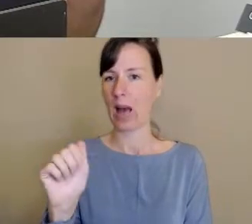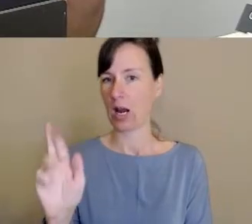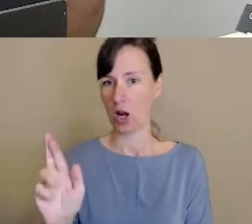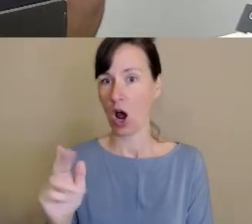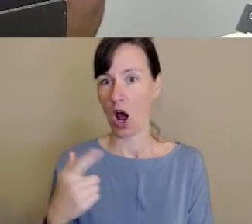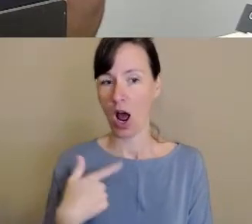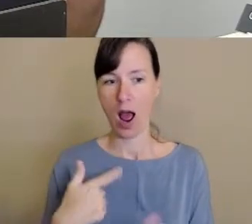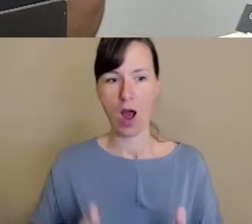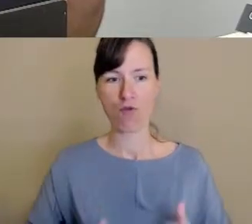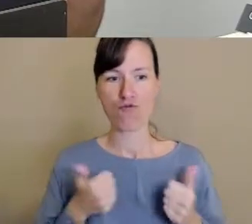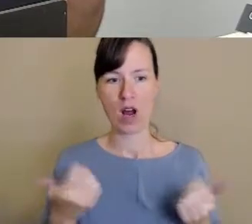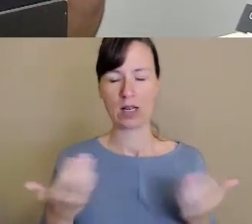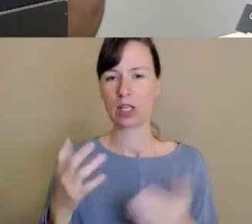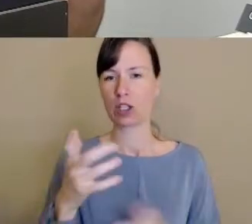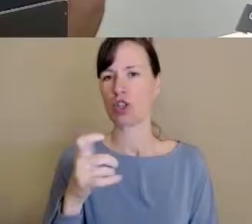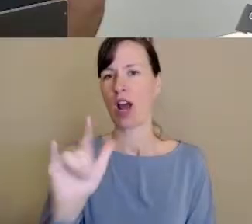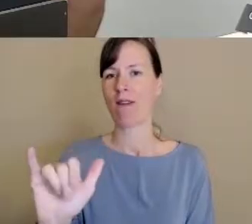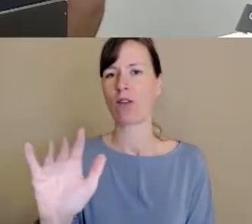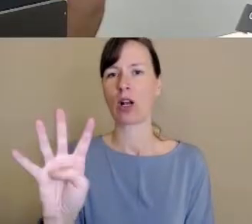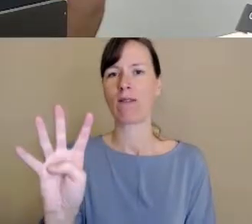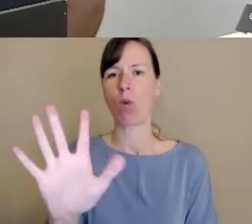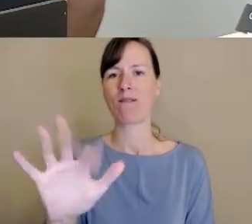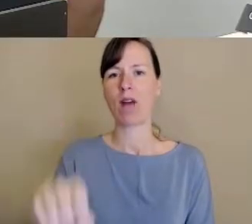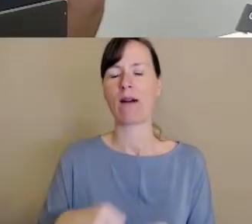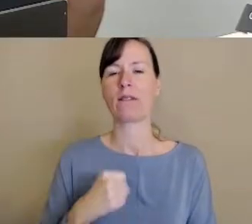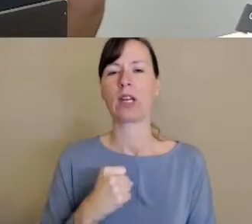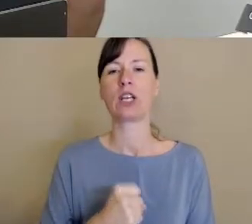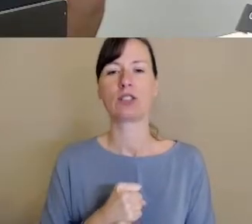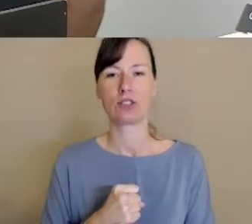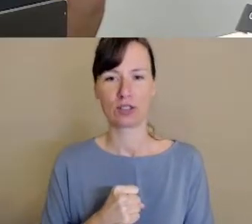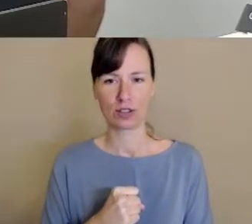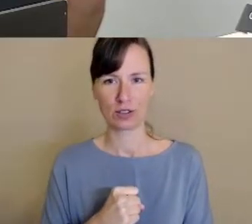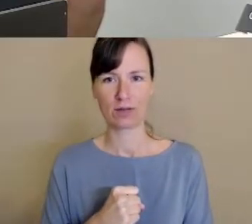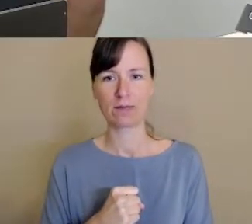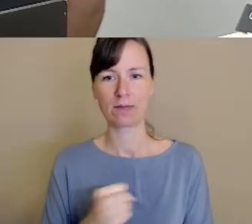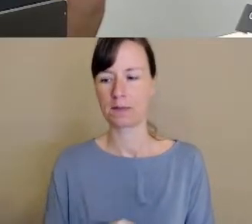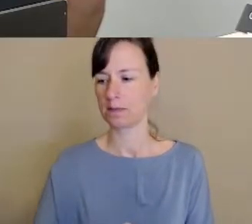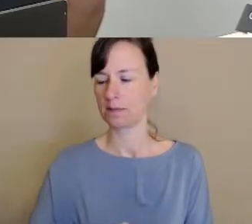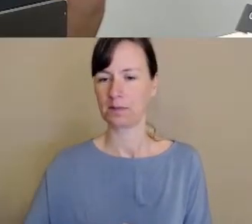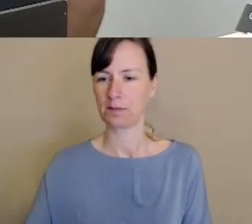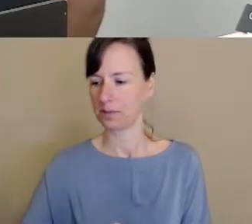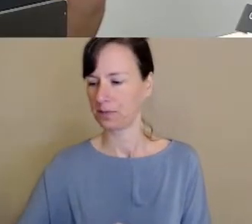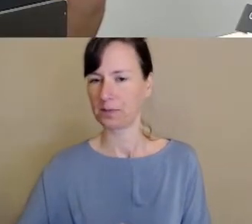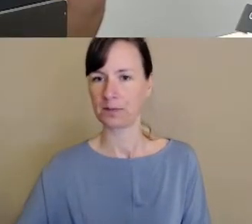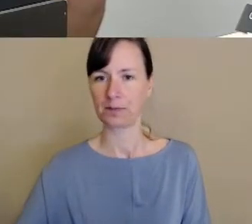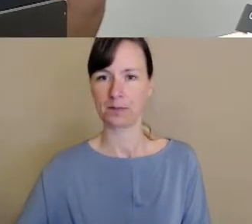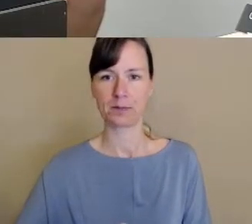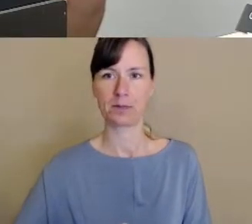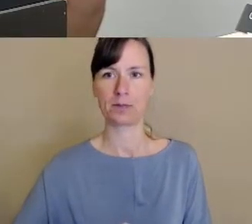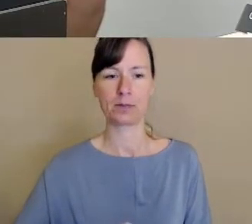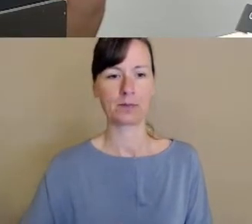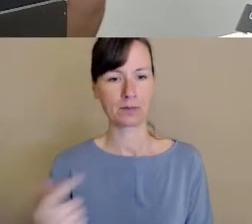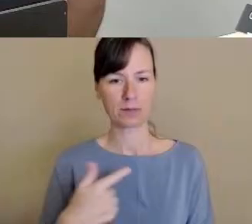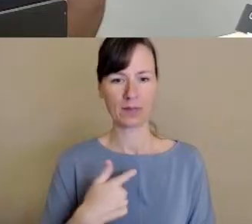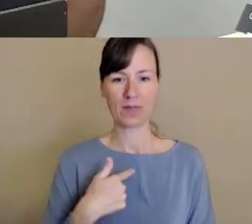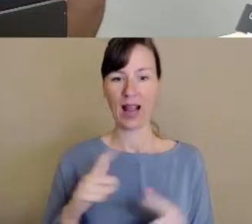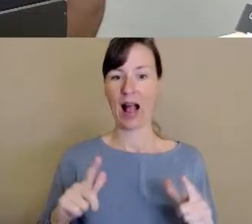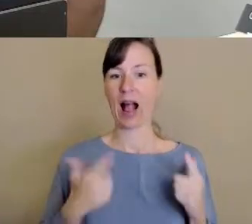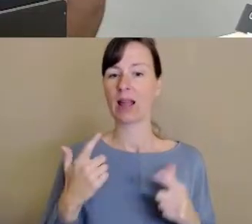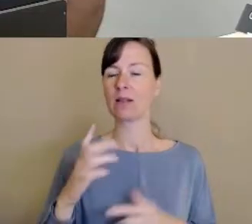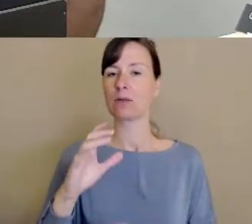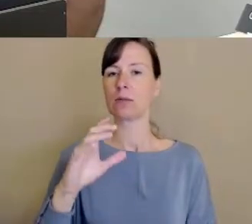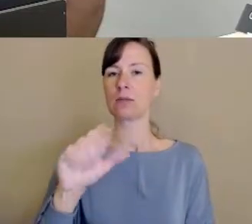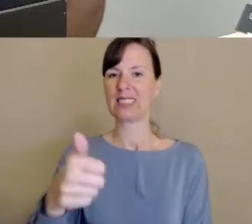resident of Cheverly for 45 years. I live at 10 Cheverly Circle in Ward